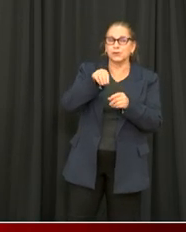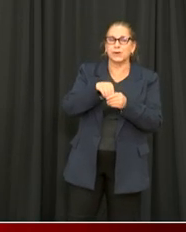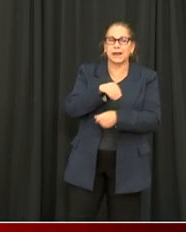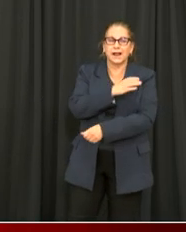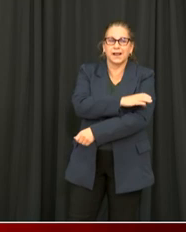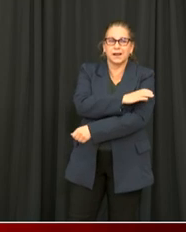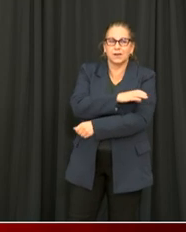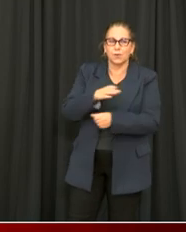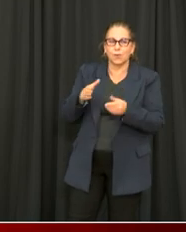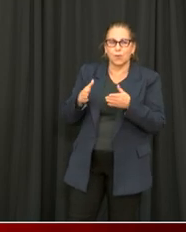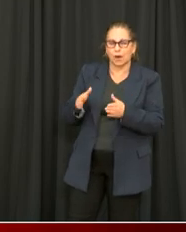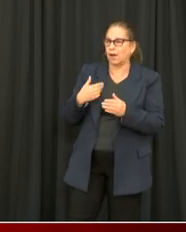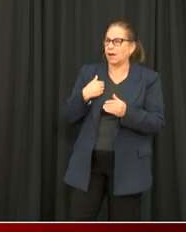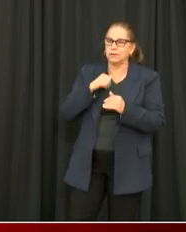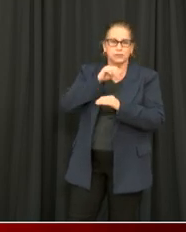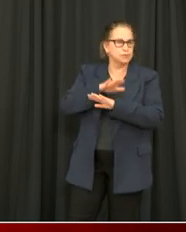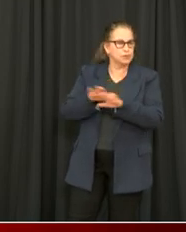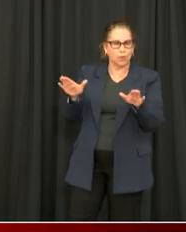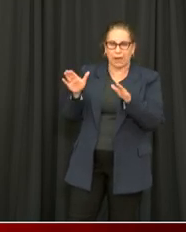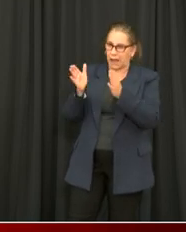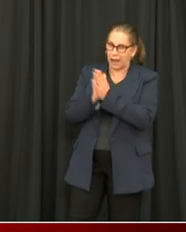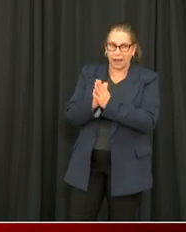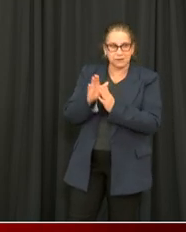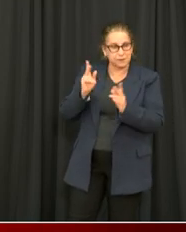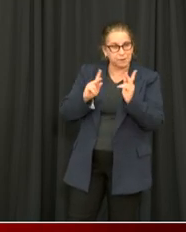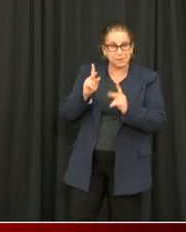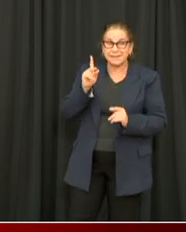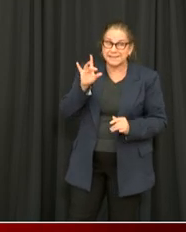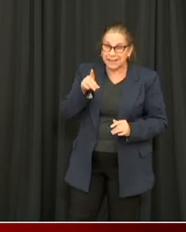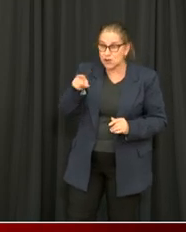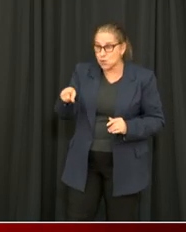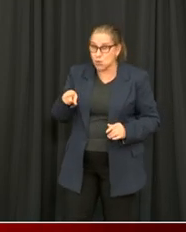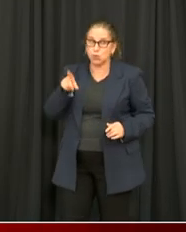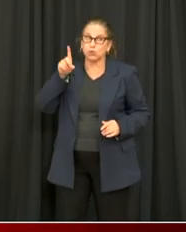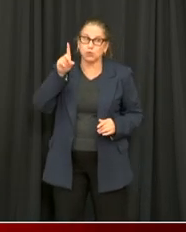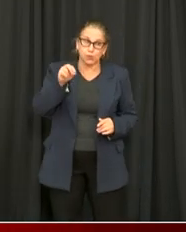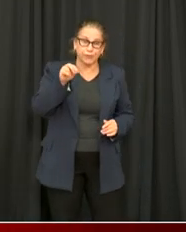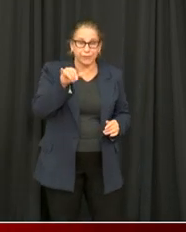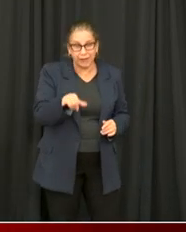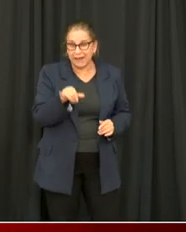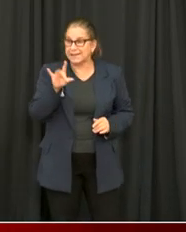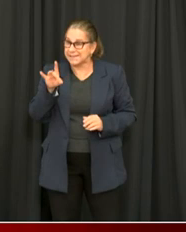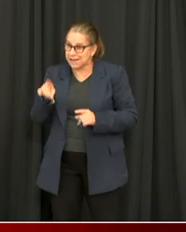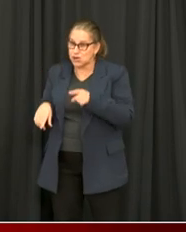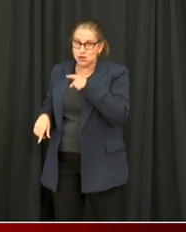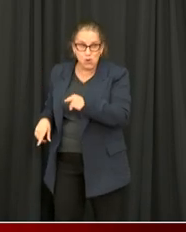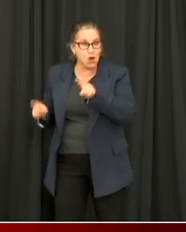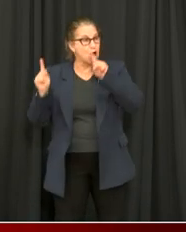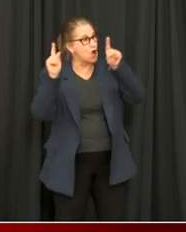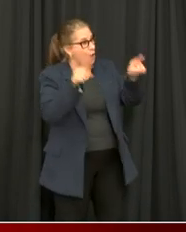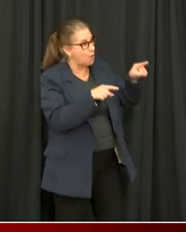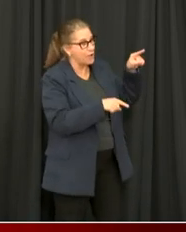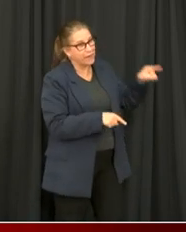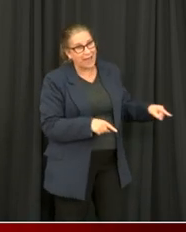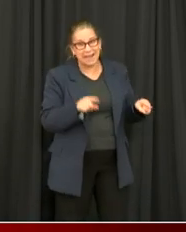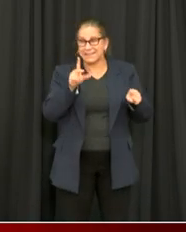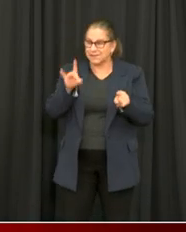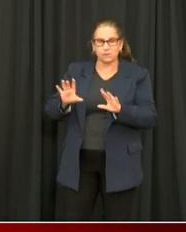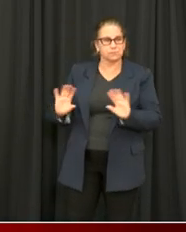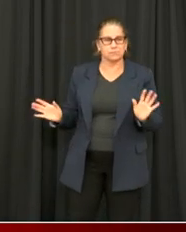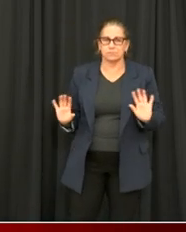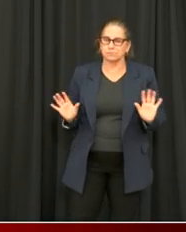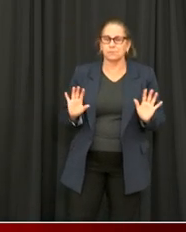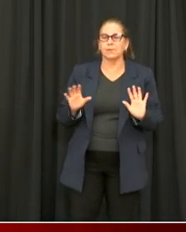people, did you go to, is not the question that we ask. We ask people to give us